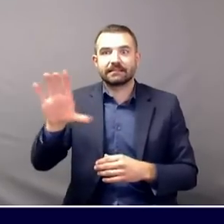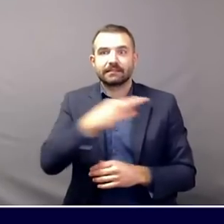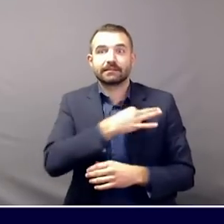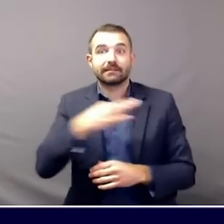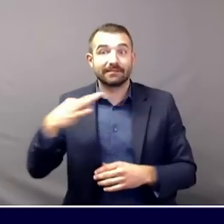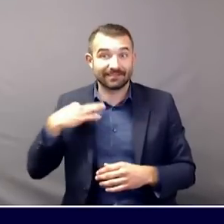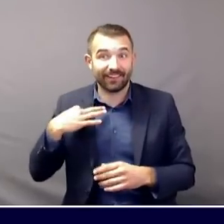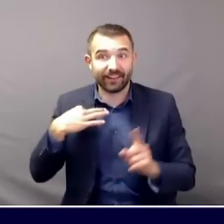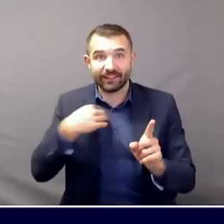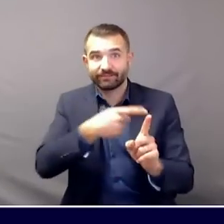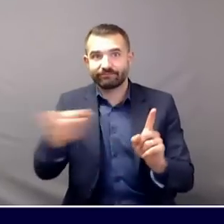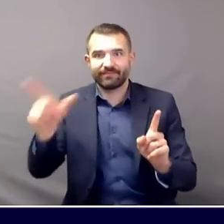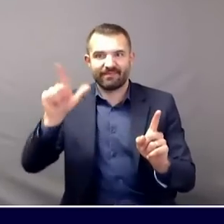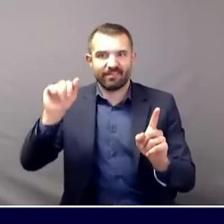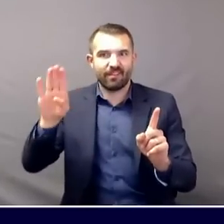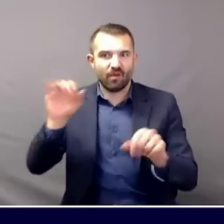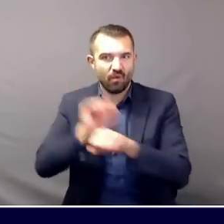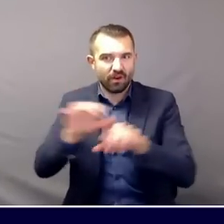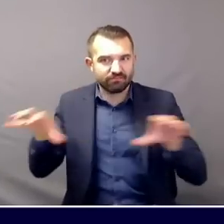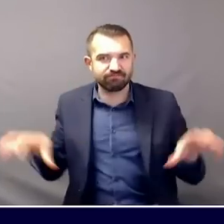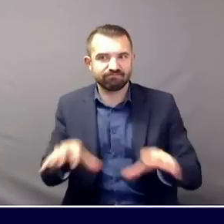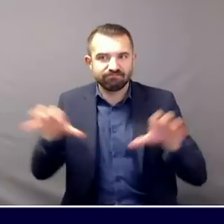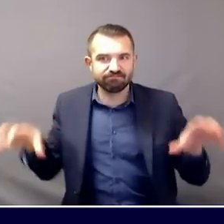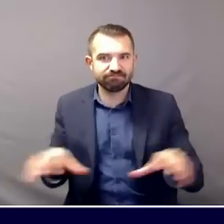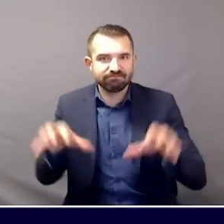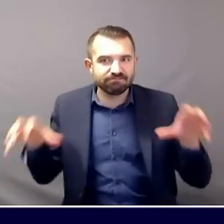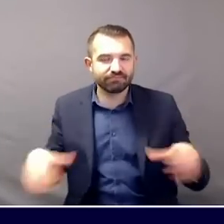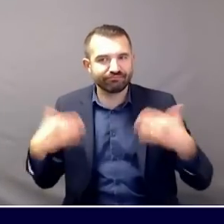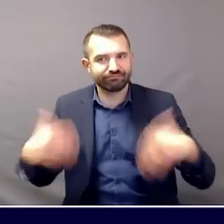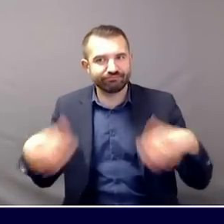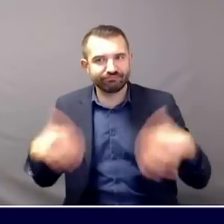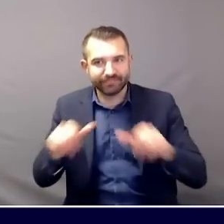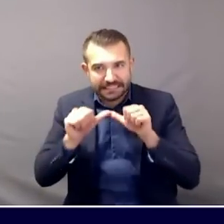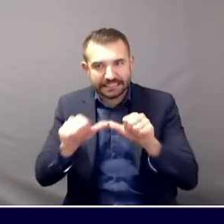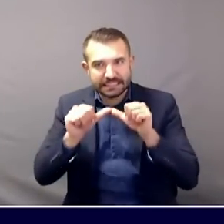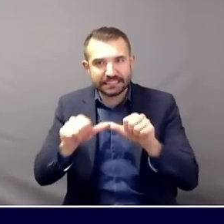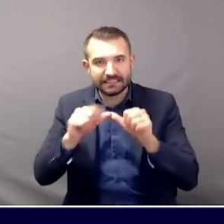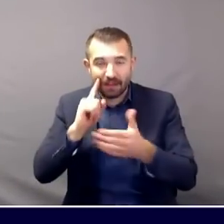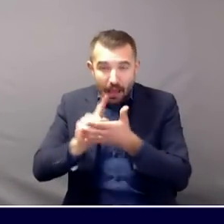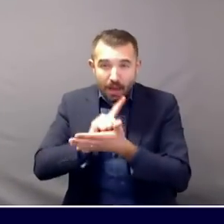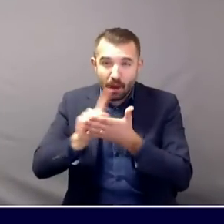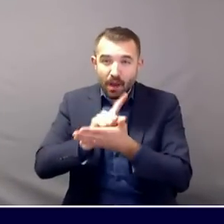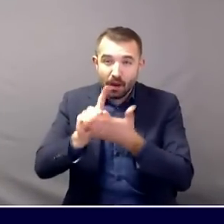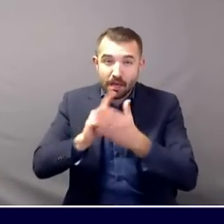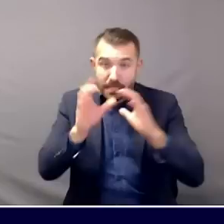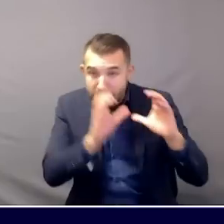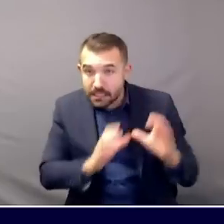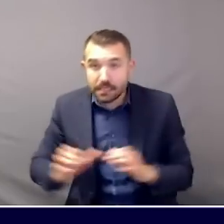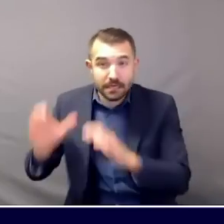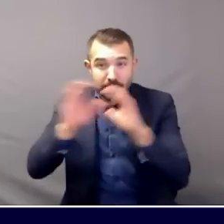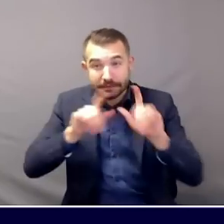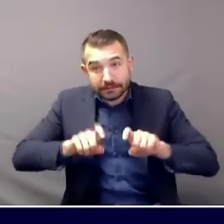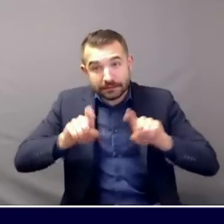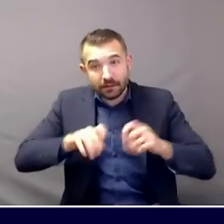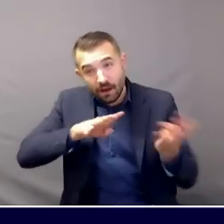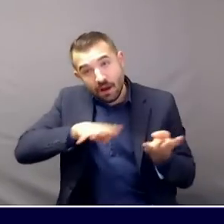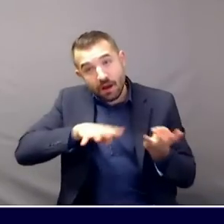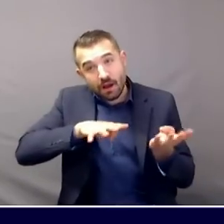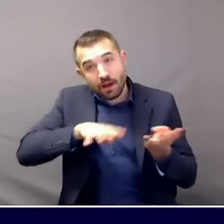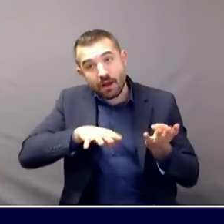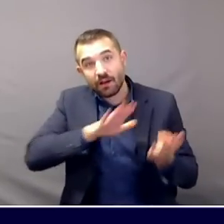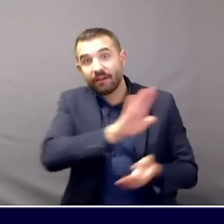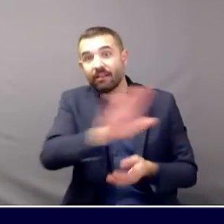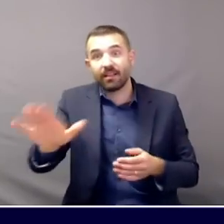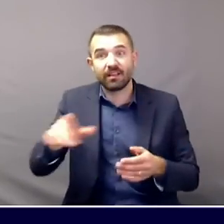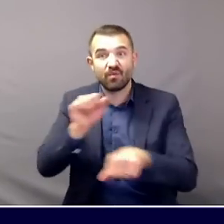Augusta for their tireless efforts and hours. This is a job that is extremely demanding. It's a job where there